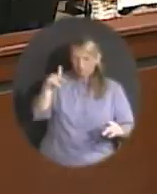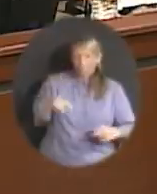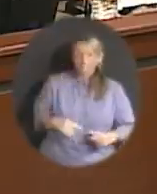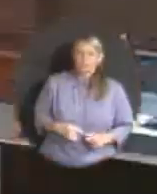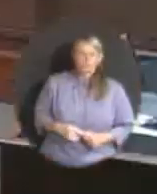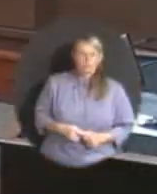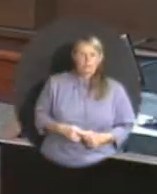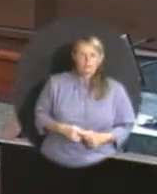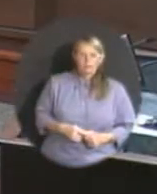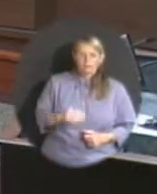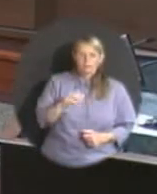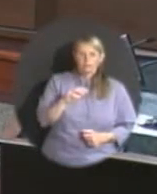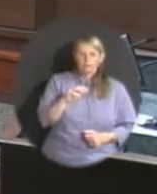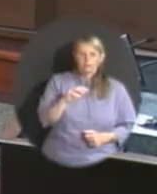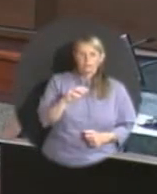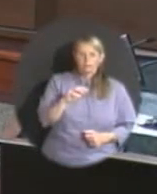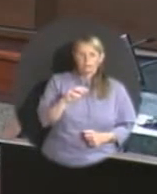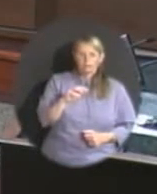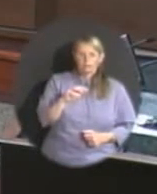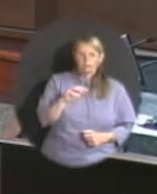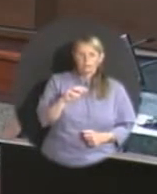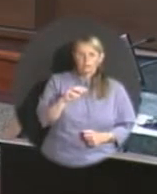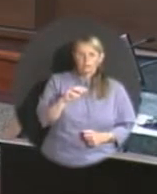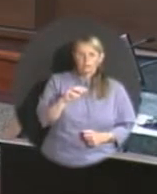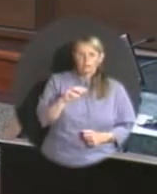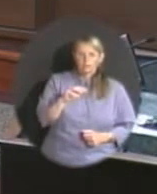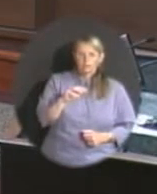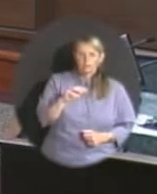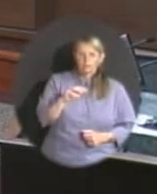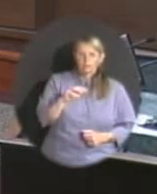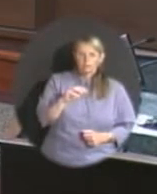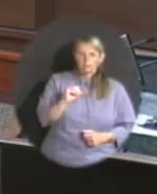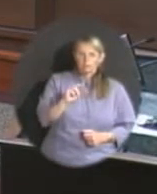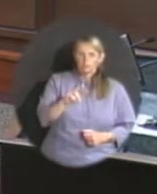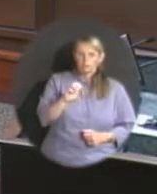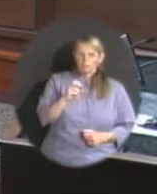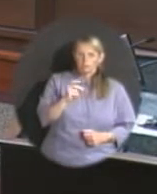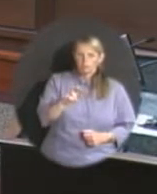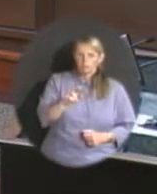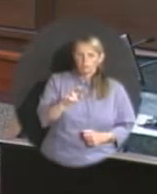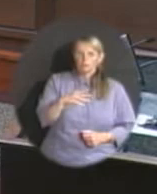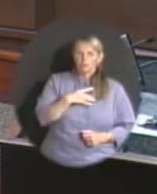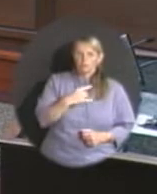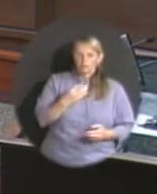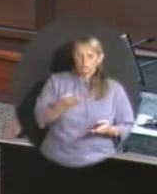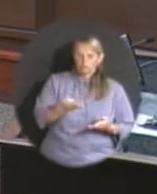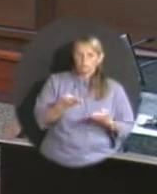move to nominate Dr. Deborah Daniels as vice president of the school board.